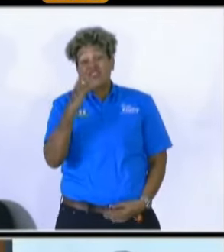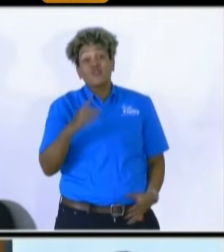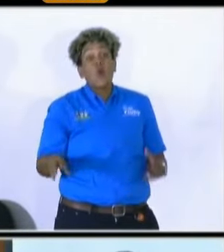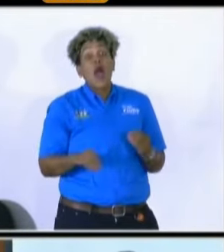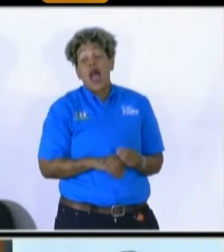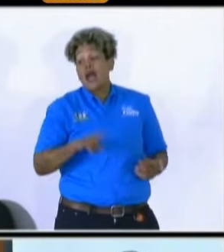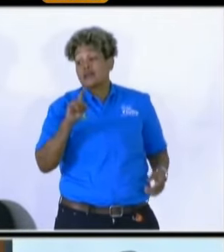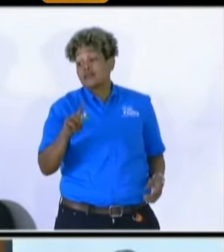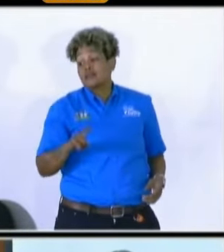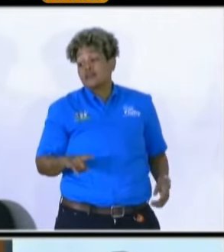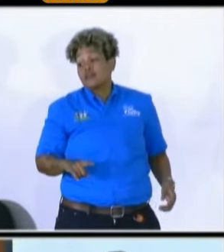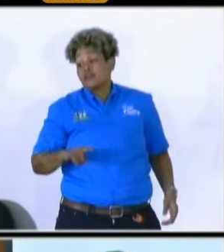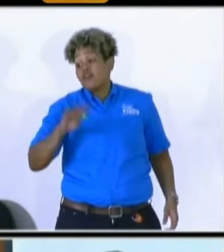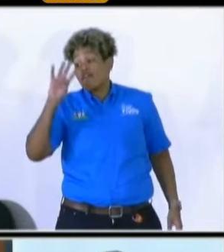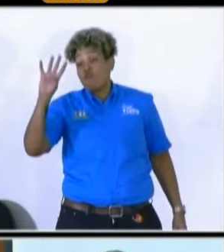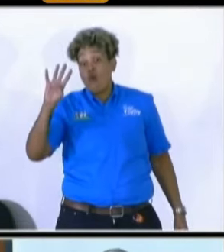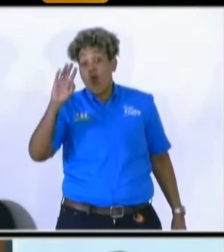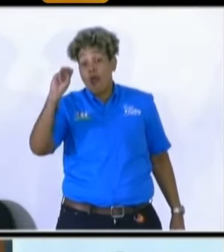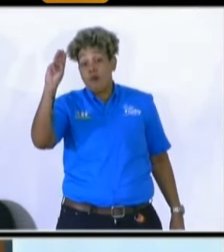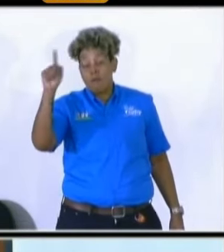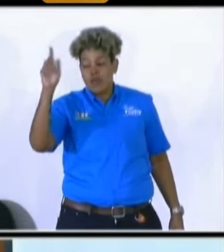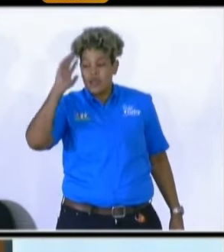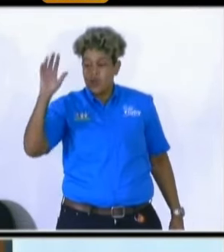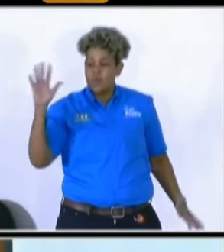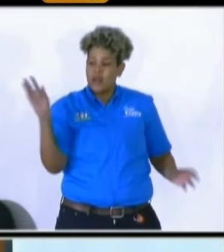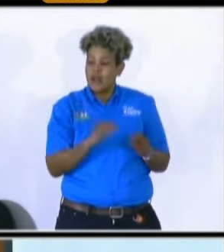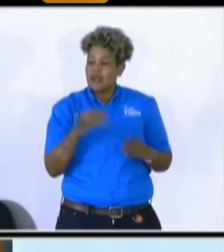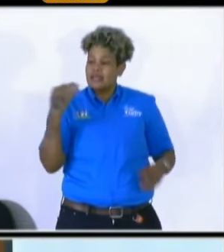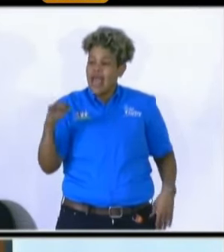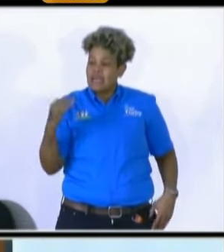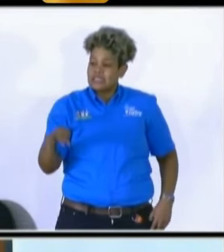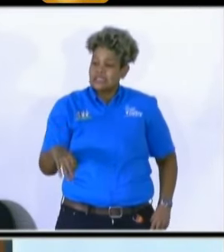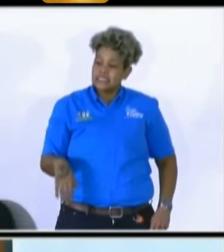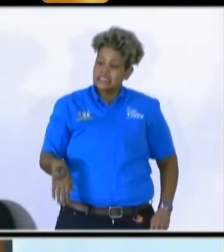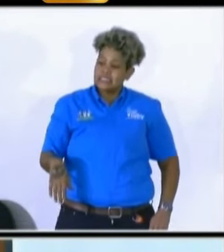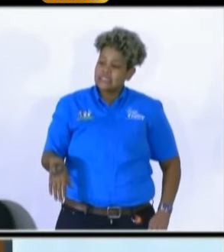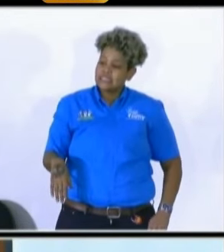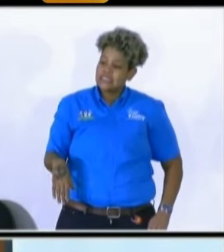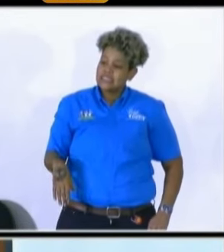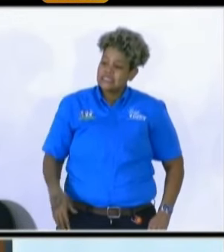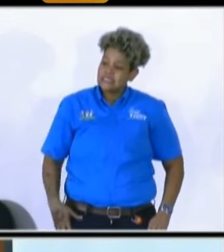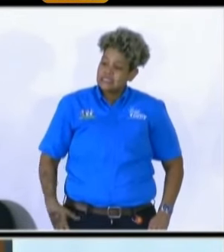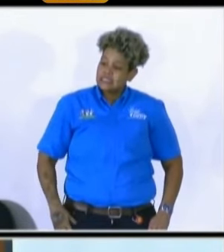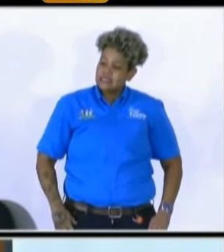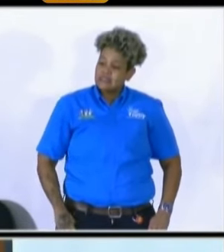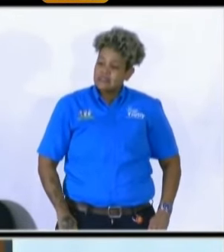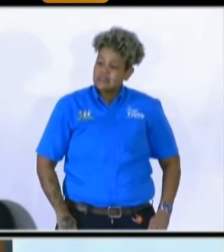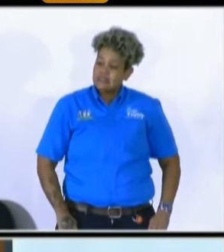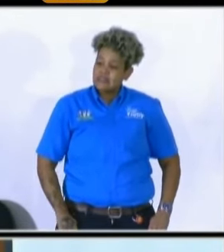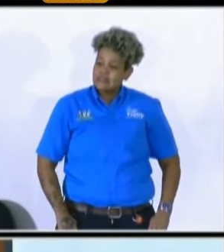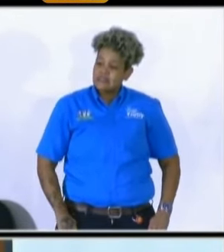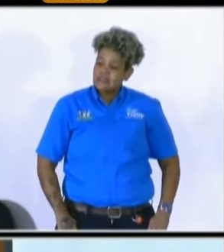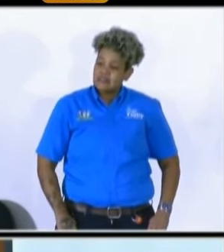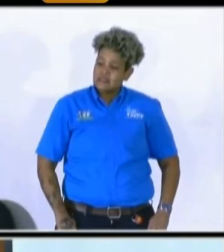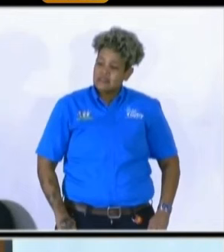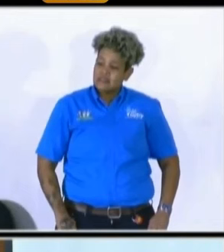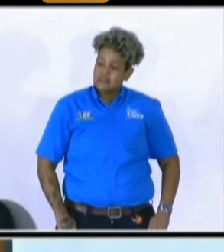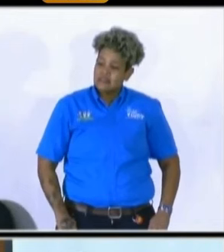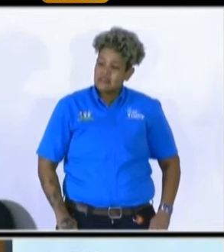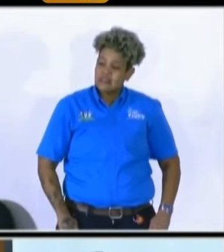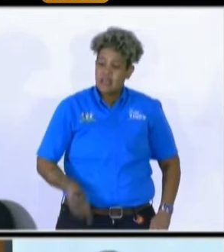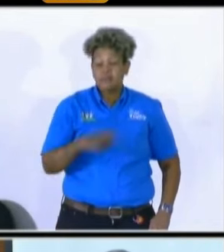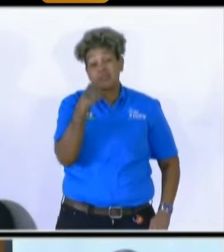at Cornwall, it will be 19. And I'm saying to you, member, colleague, opposition